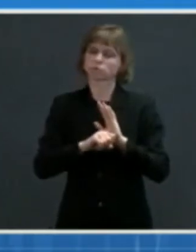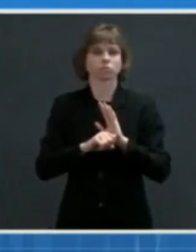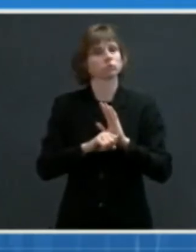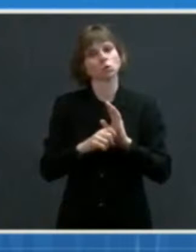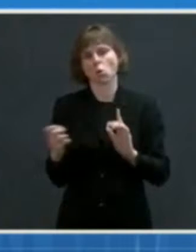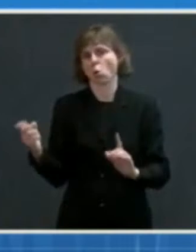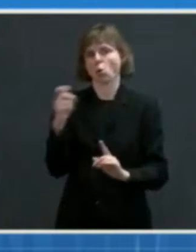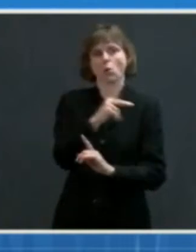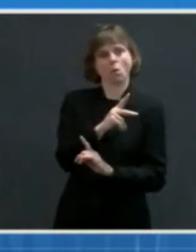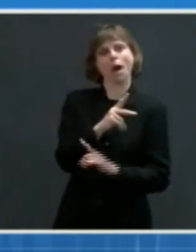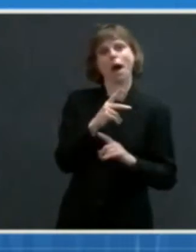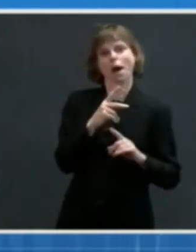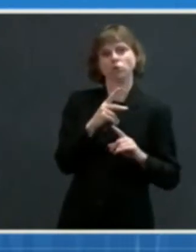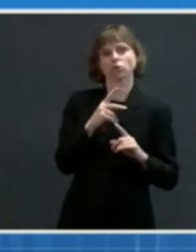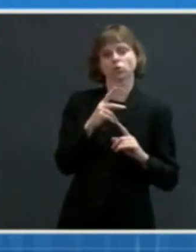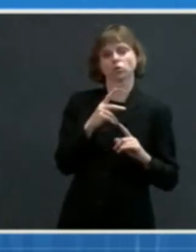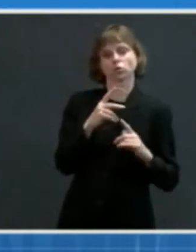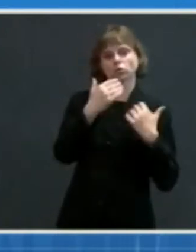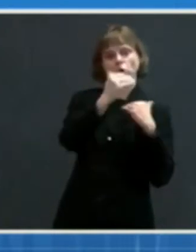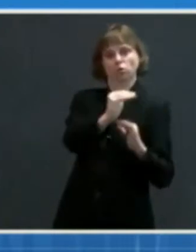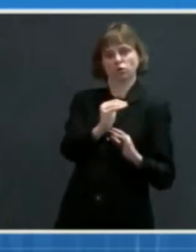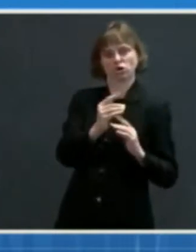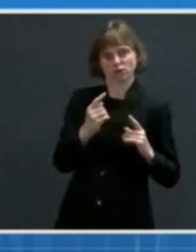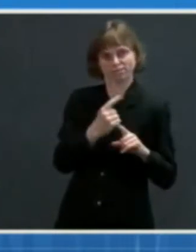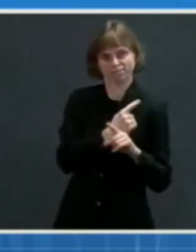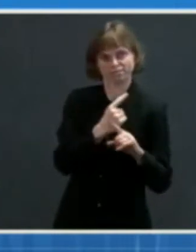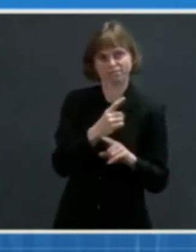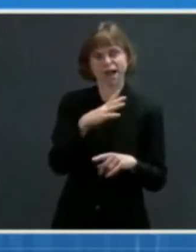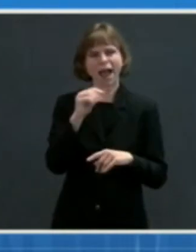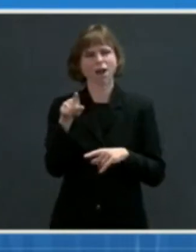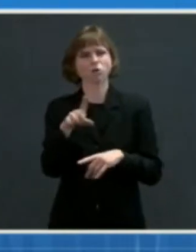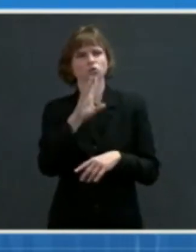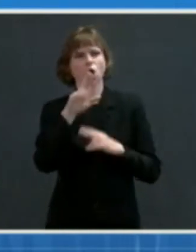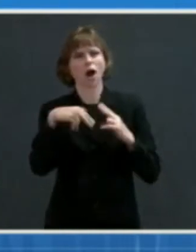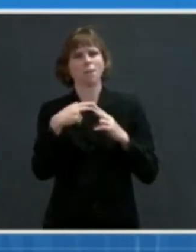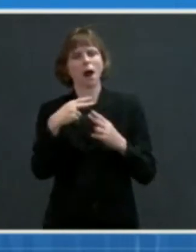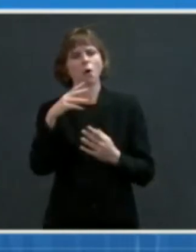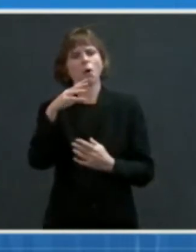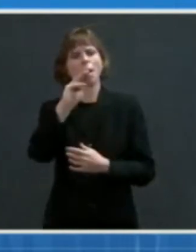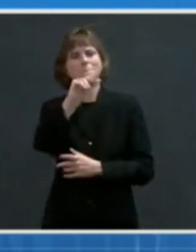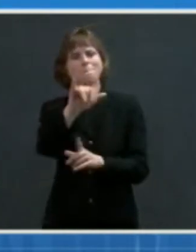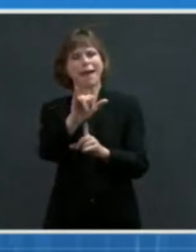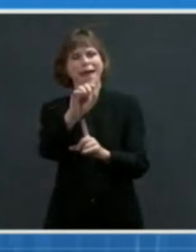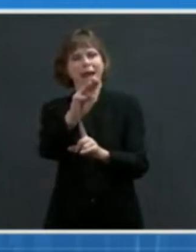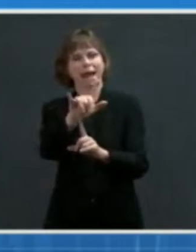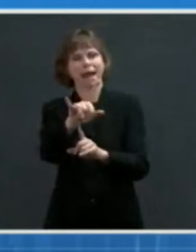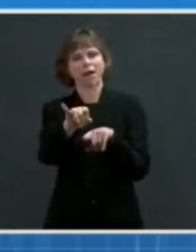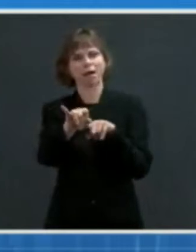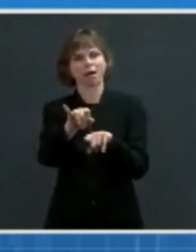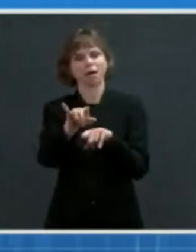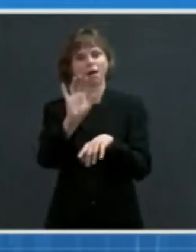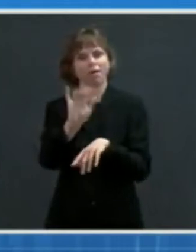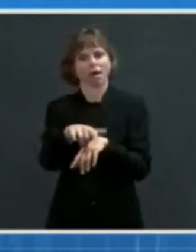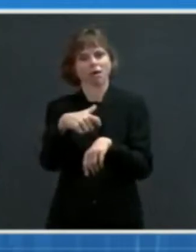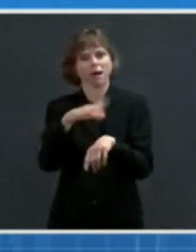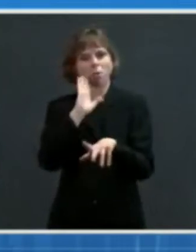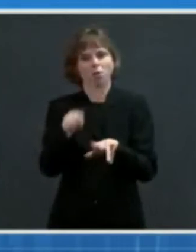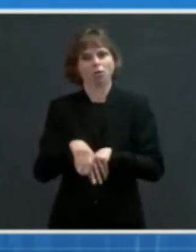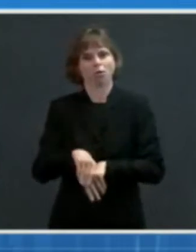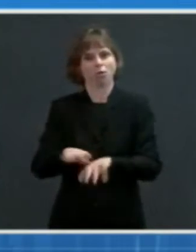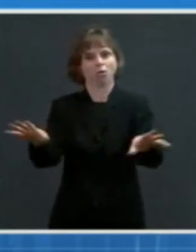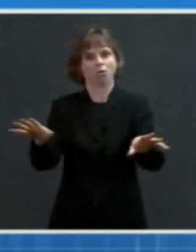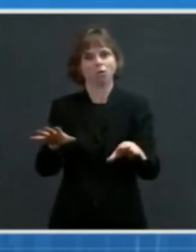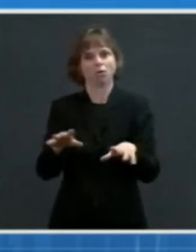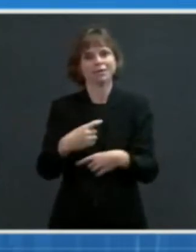And also in terms of the May benchmark as it relates to distributing the vaccine, what are the